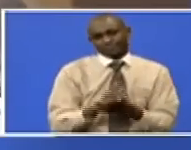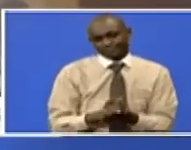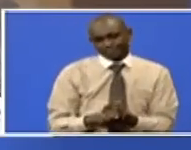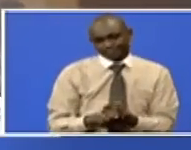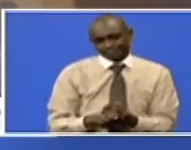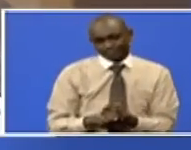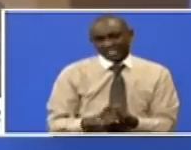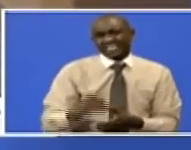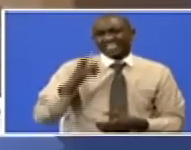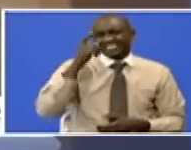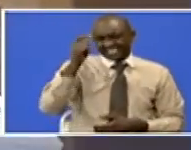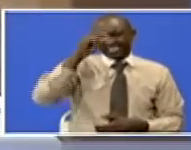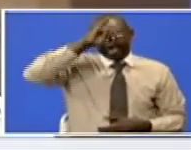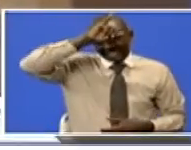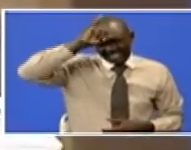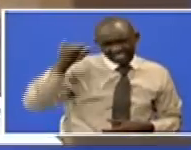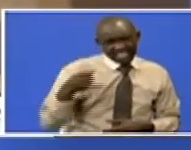The